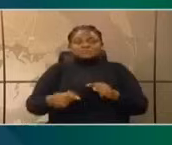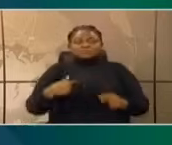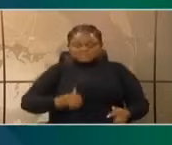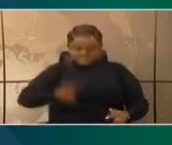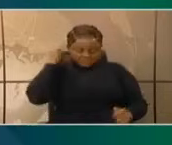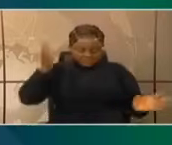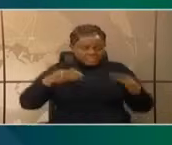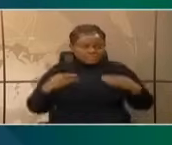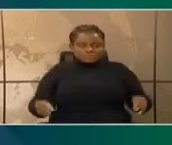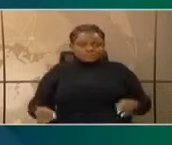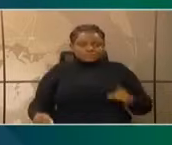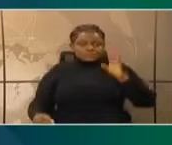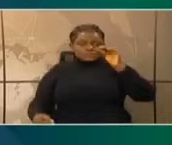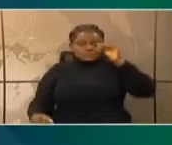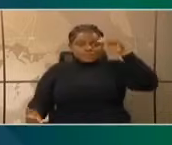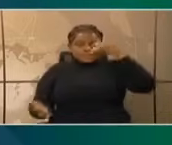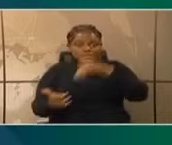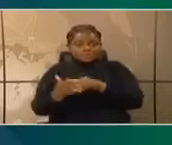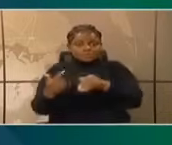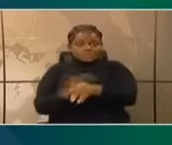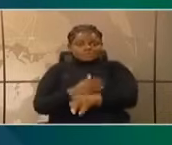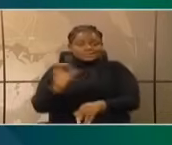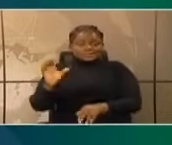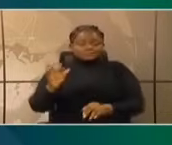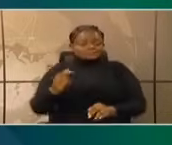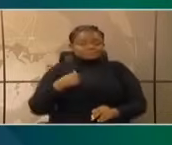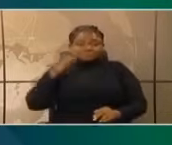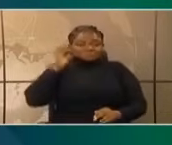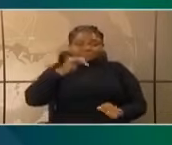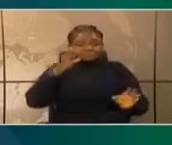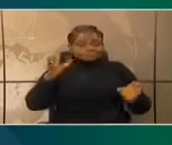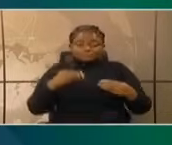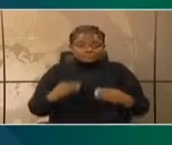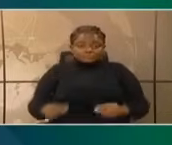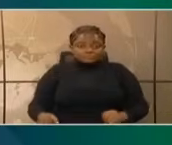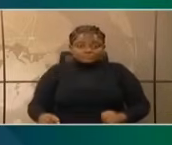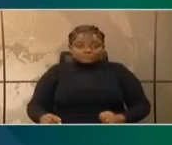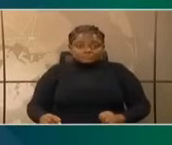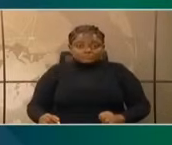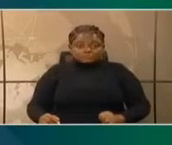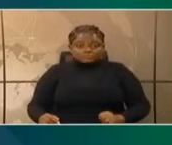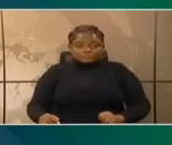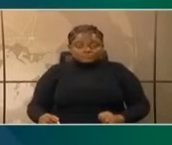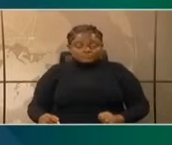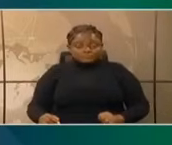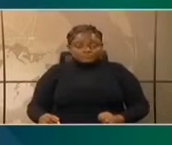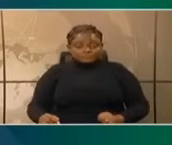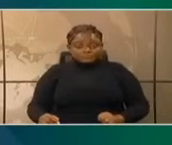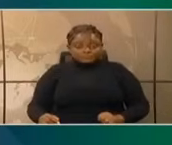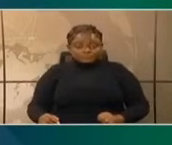Bamanji, 50,000 Ghana cedis there. Se me ni bi kura, ka meti me akome bo che ho.